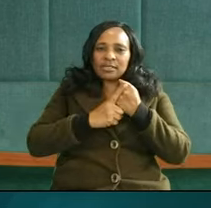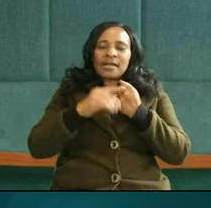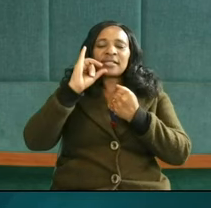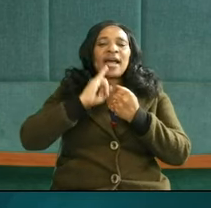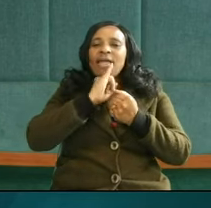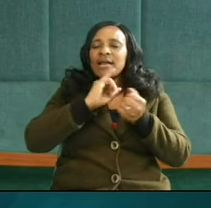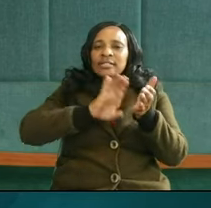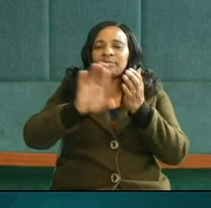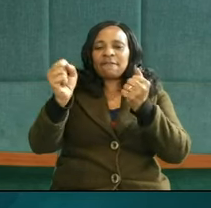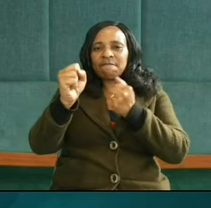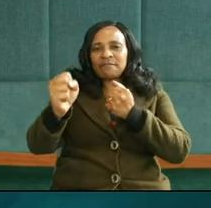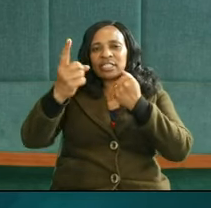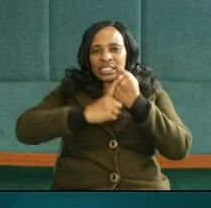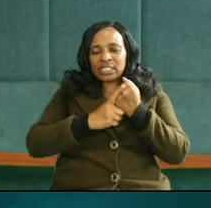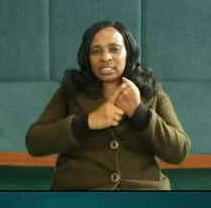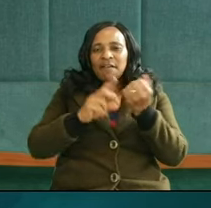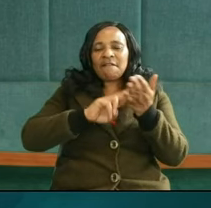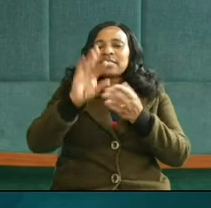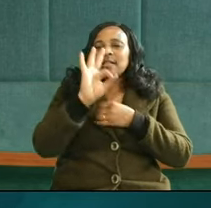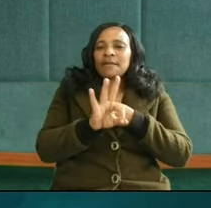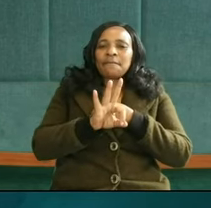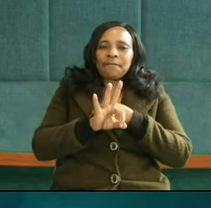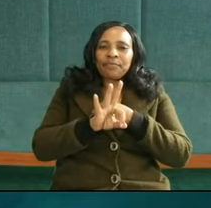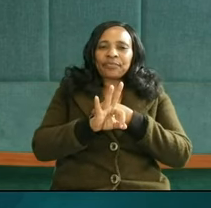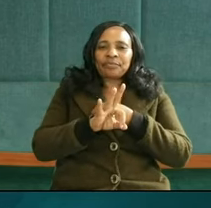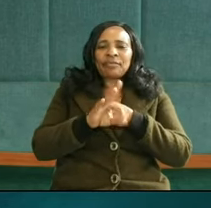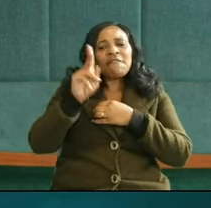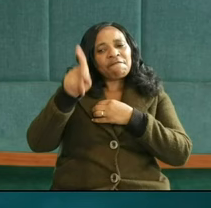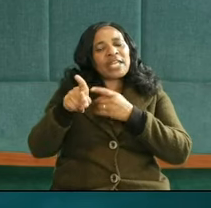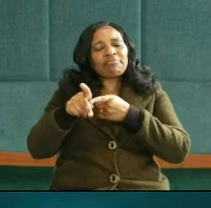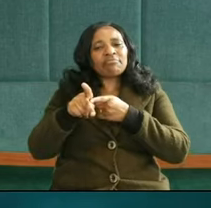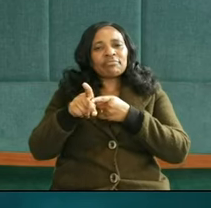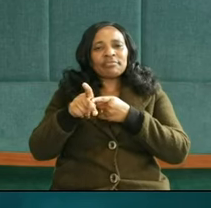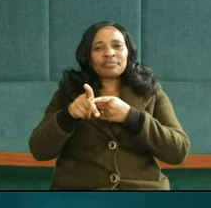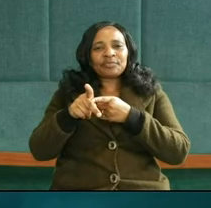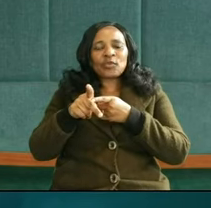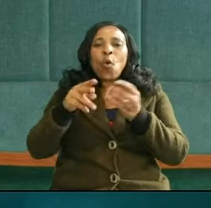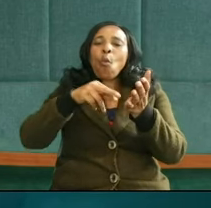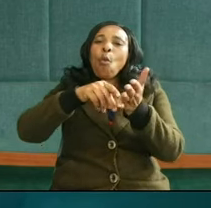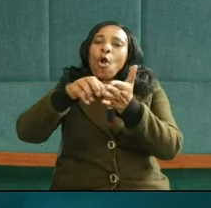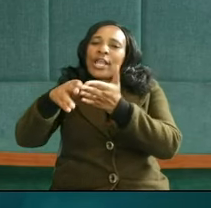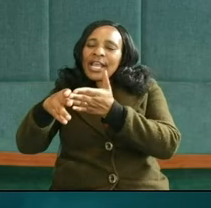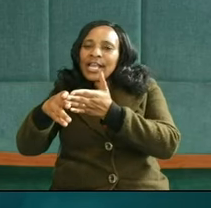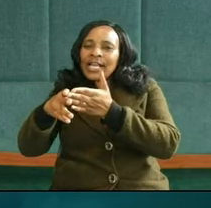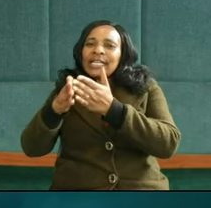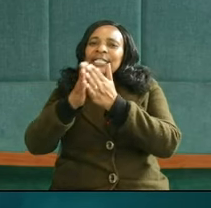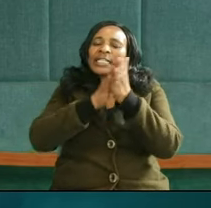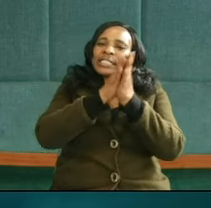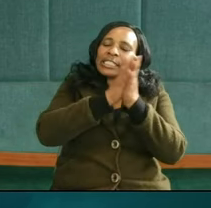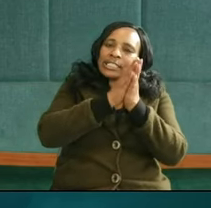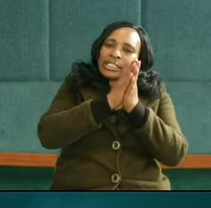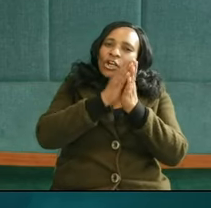Isaiah, chapter 56, verse 3. Philip is working in the interest of that